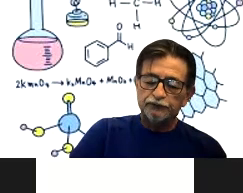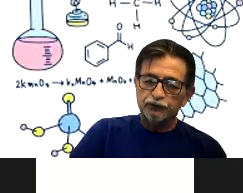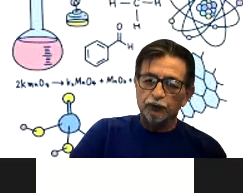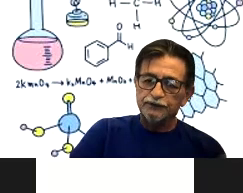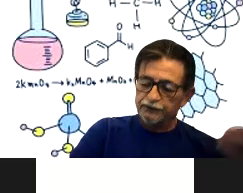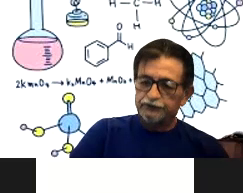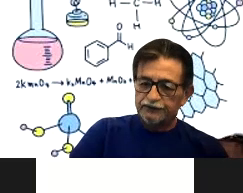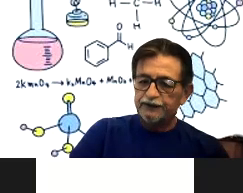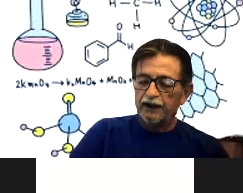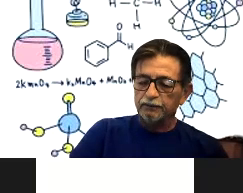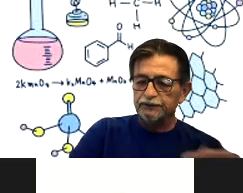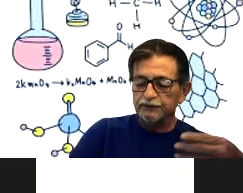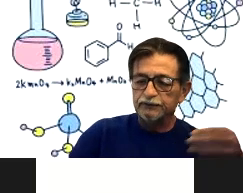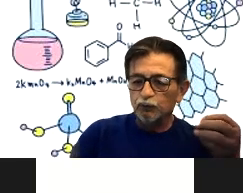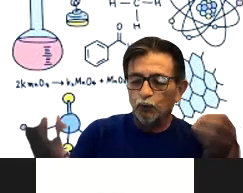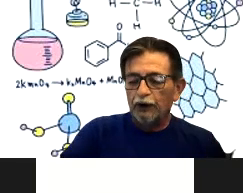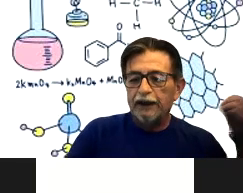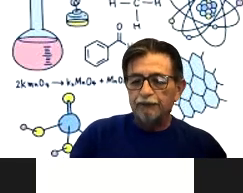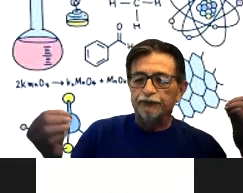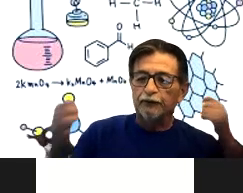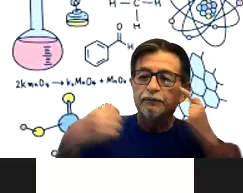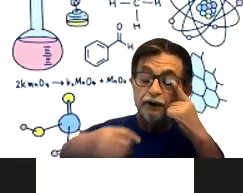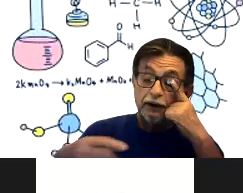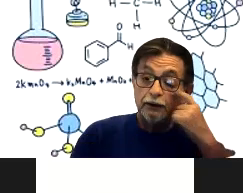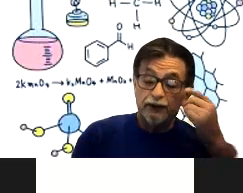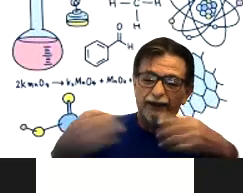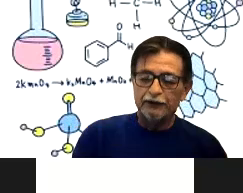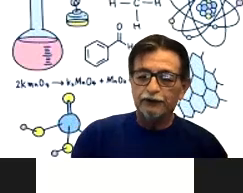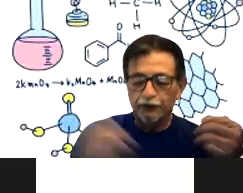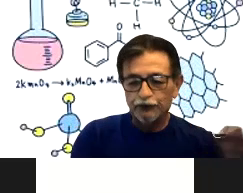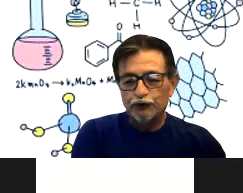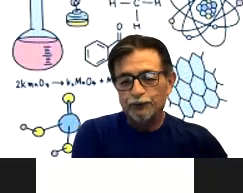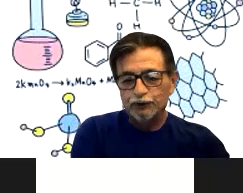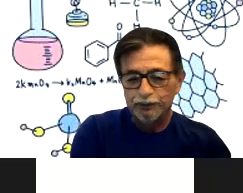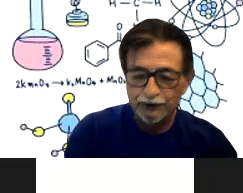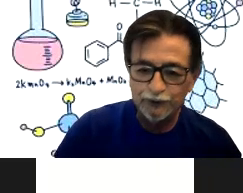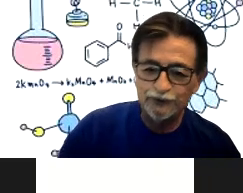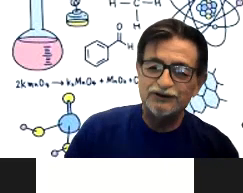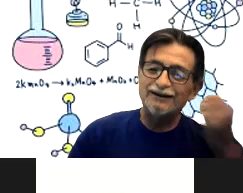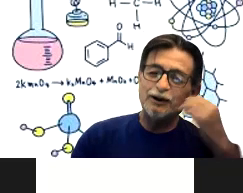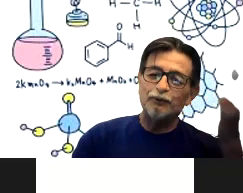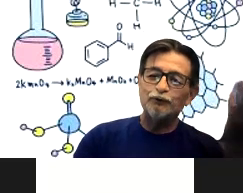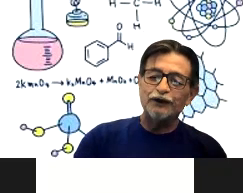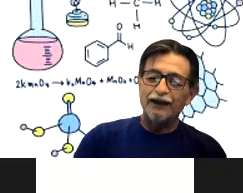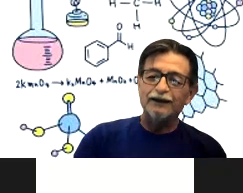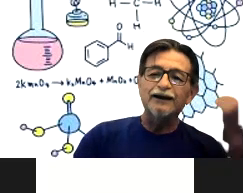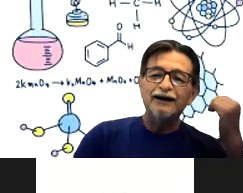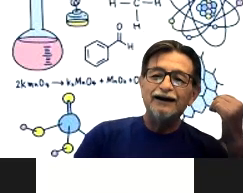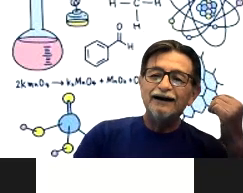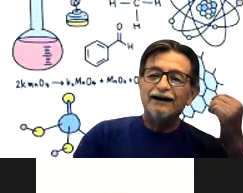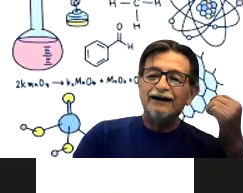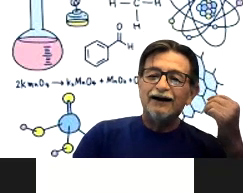a different source, is the same. It's just where it came from. I think another term should be used. They're both